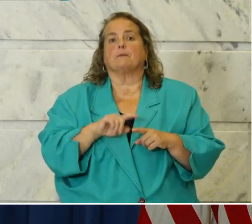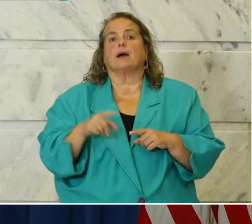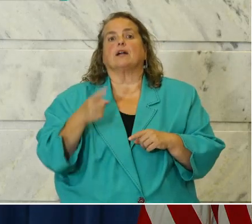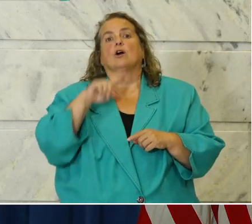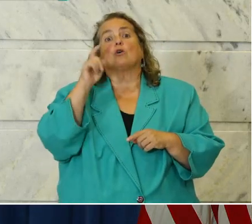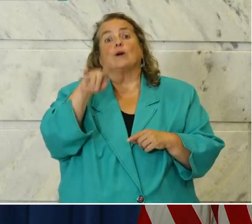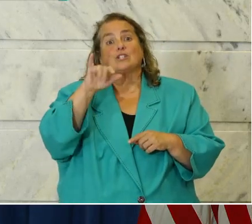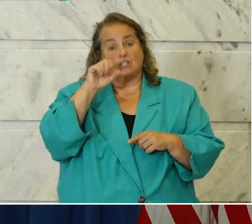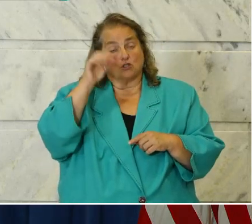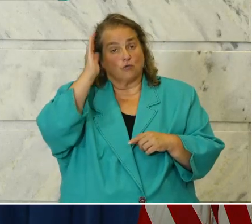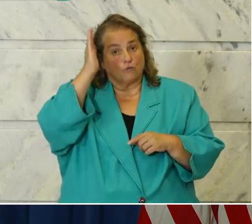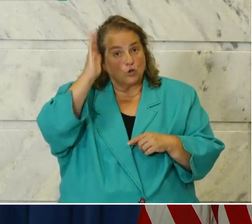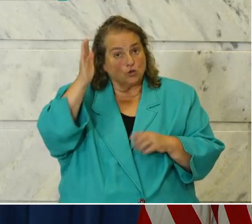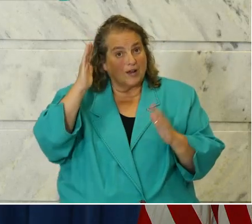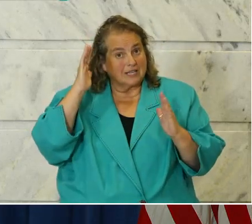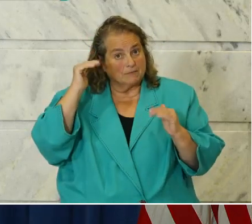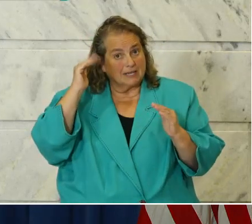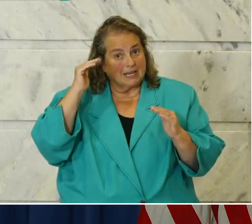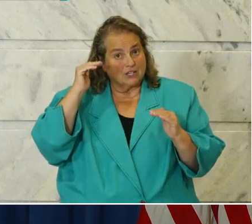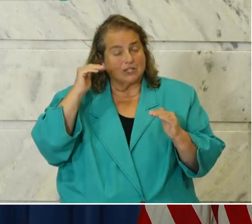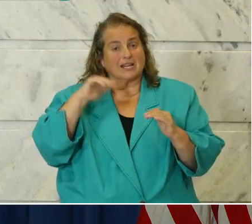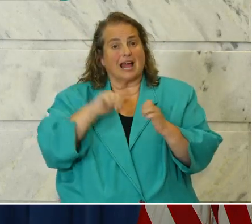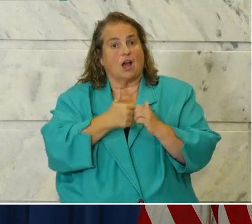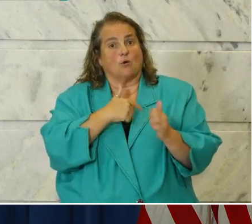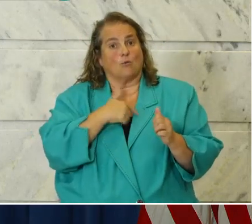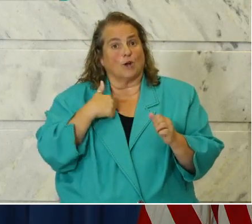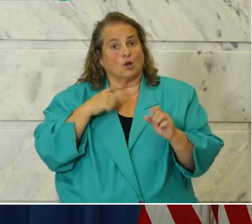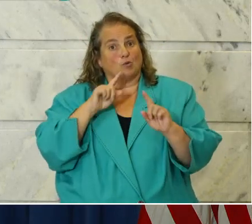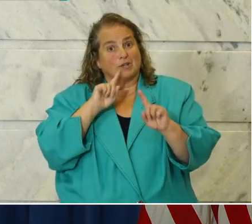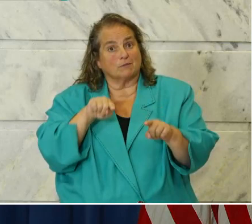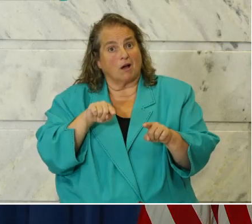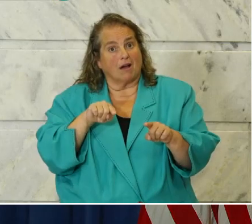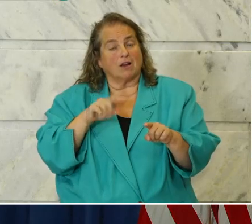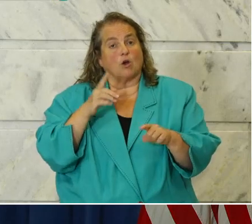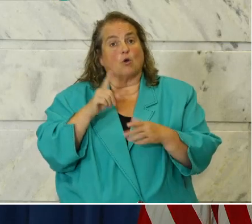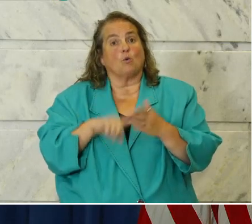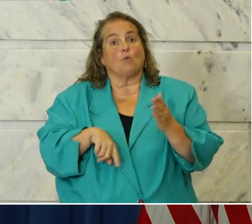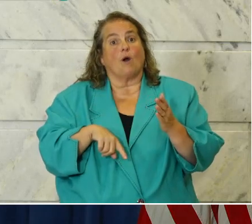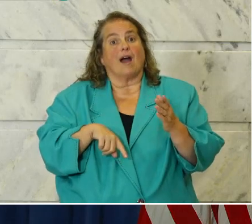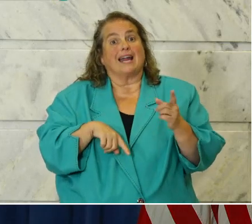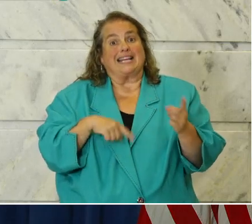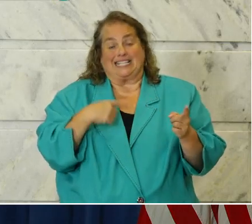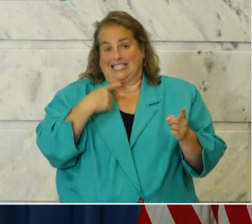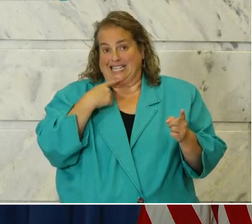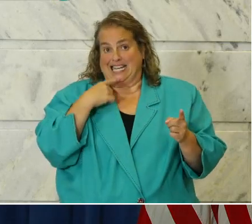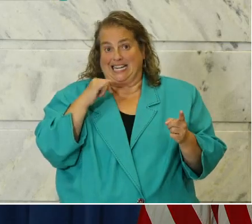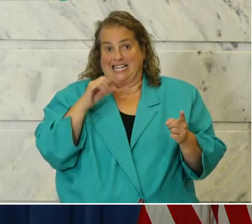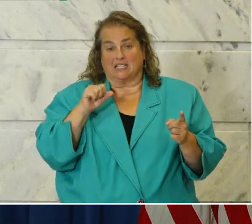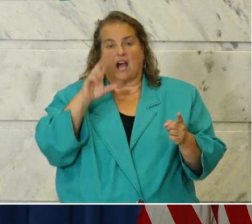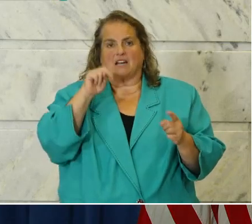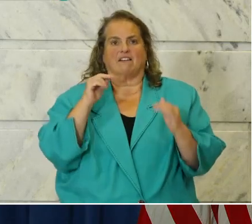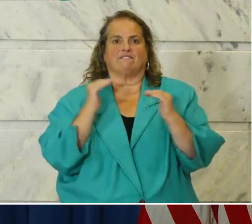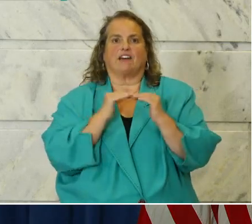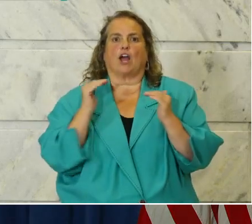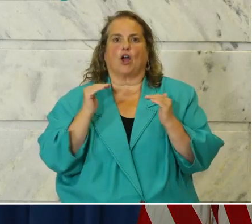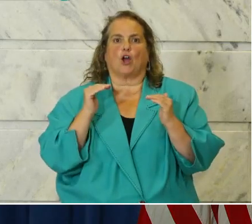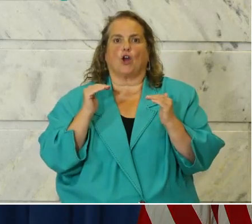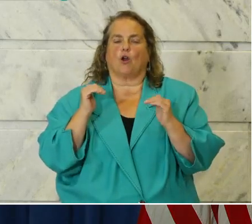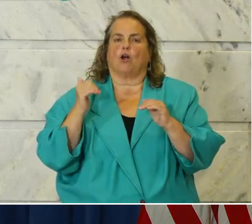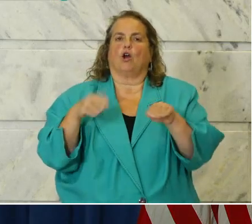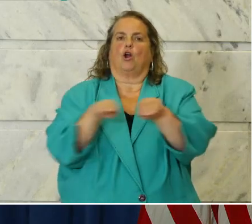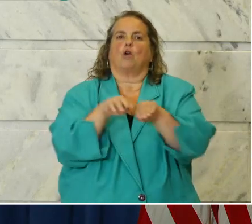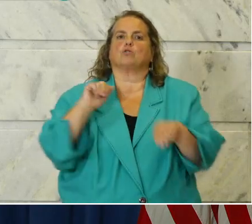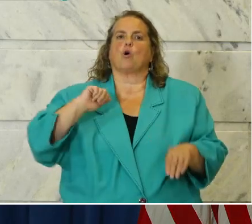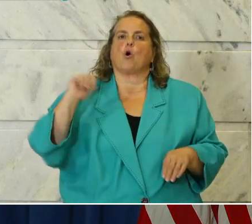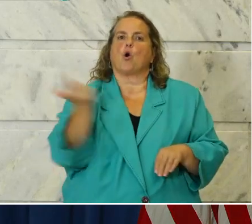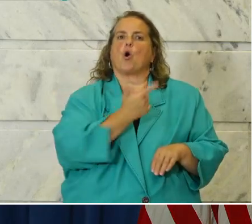outline of future expectations or how we'd respond, and I think what he's given voice to is the unfairness. It's the